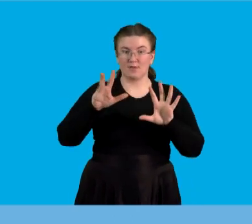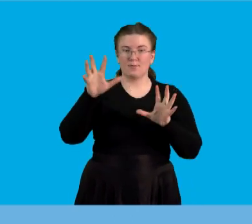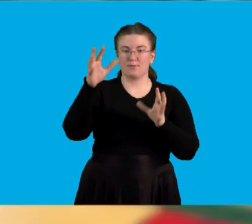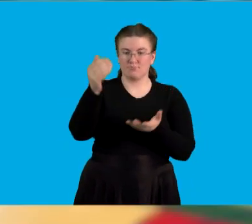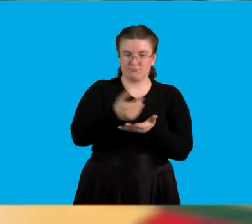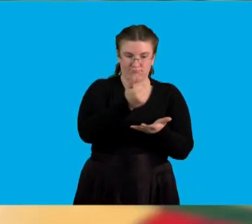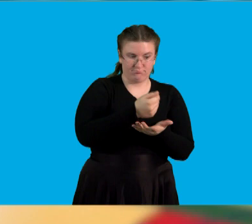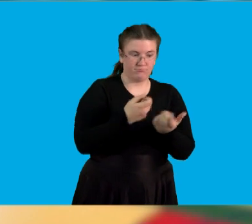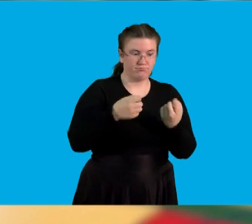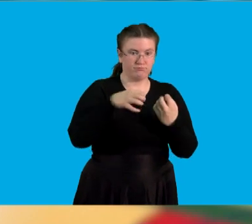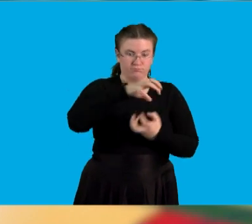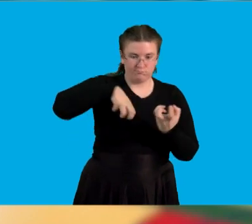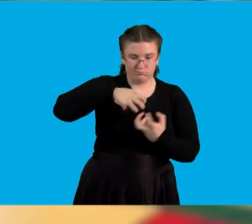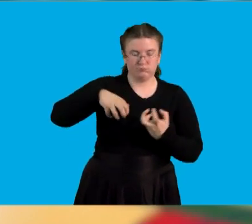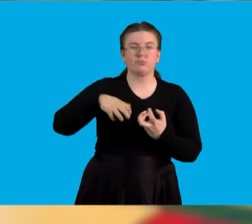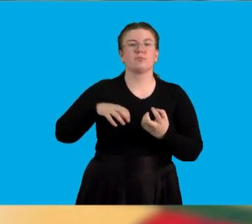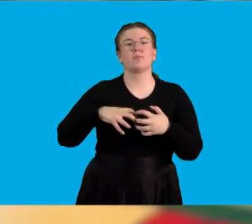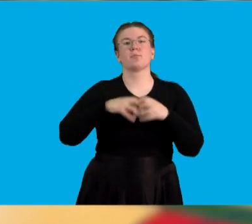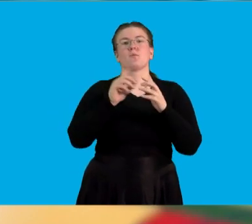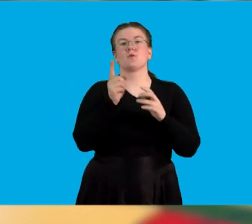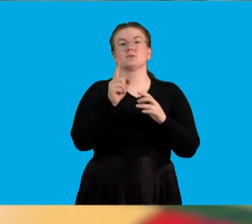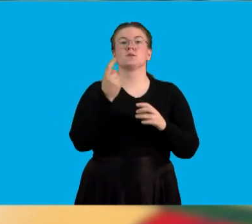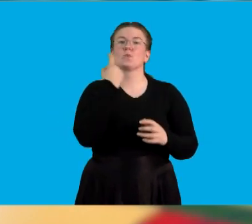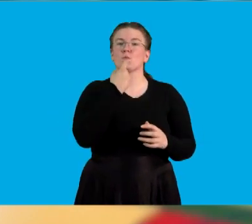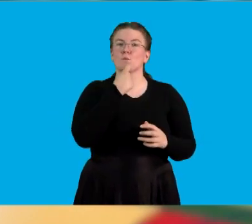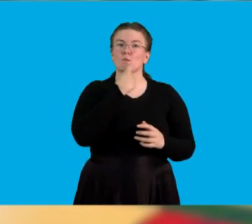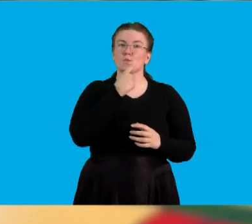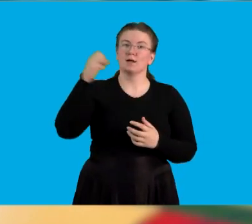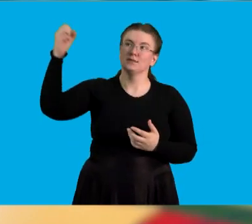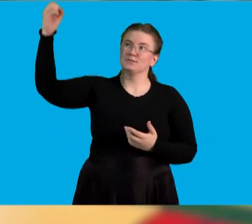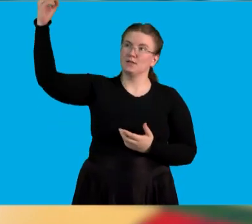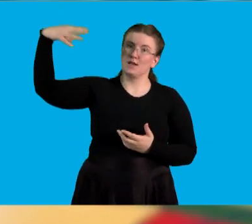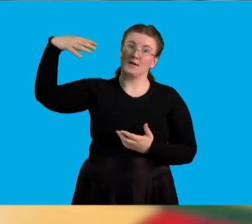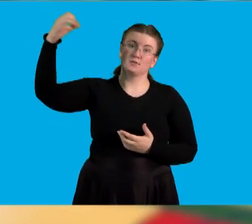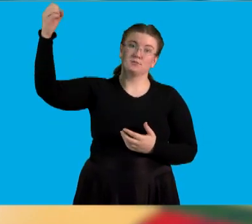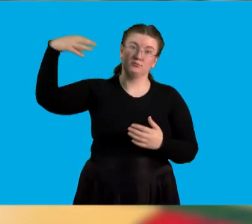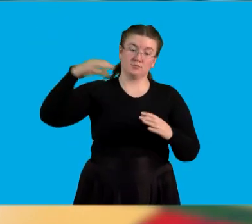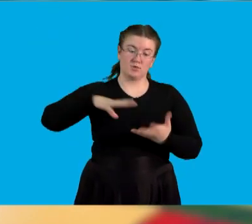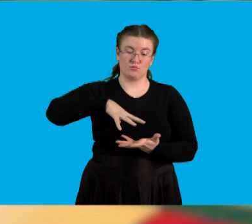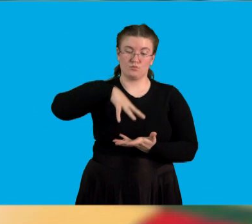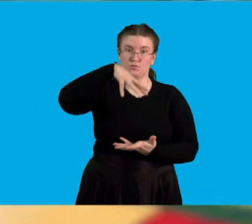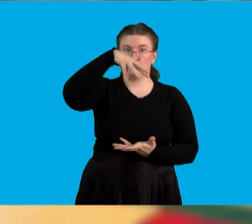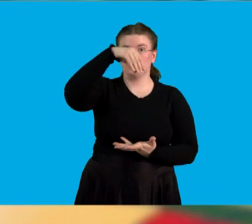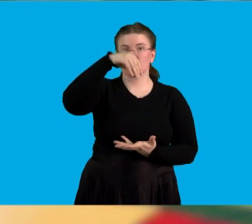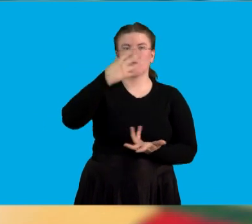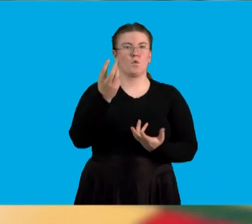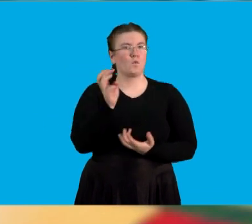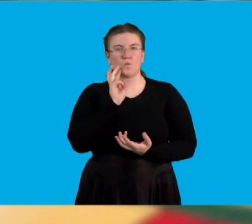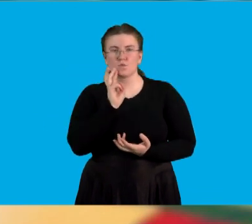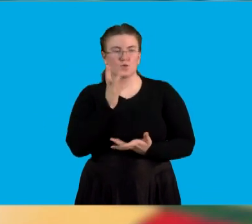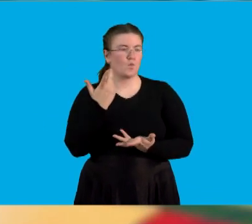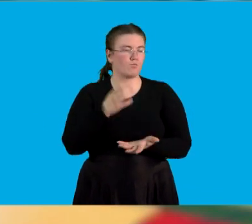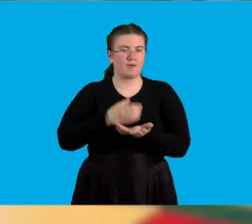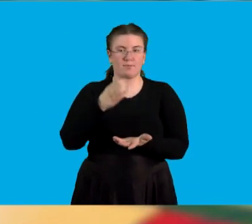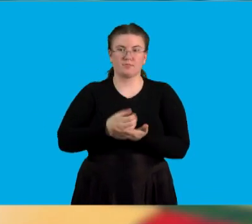up together, what you're going to produce would be the white light. Now, if that white light passes through a prism, or passes through a